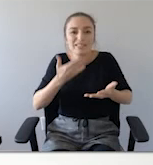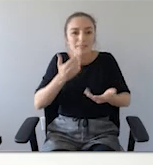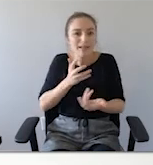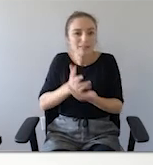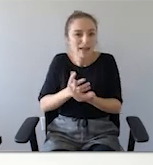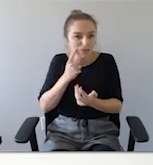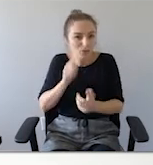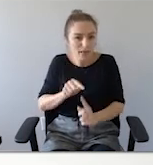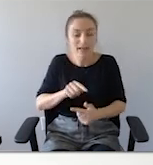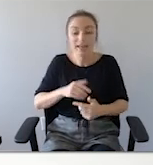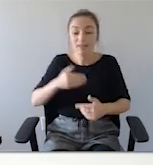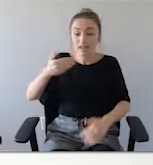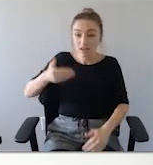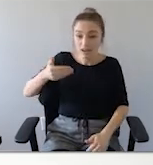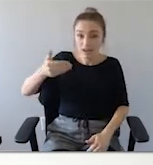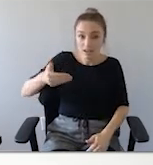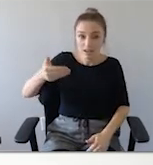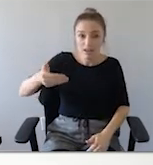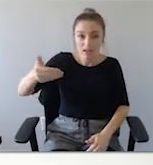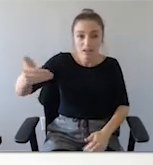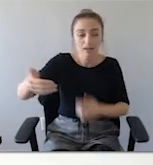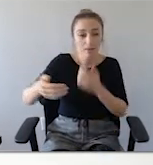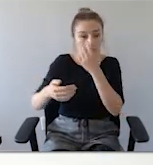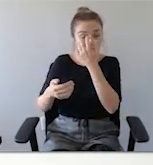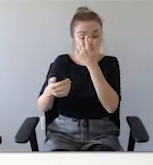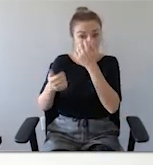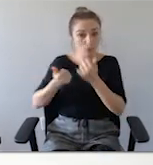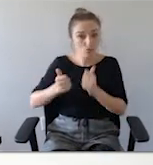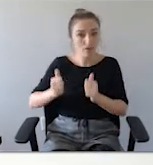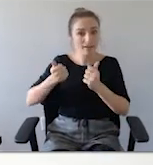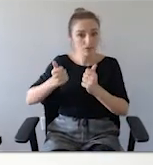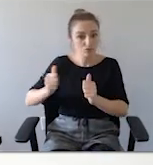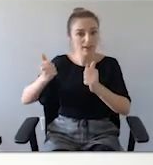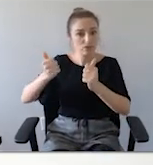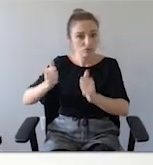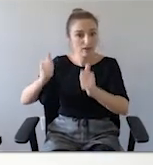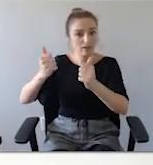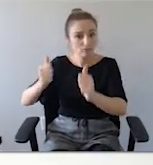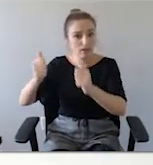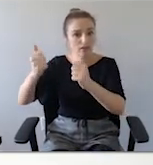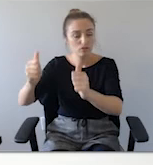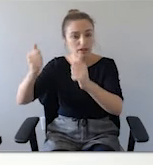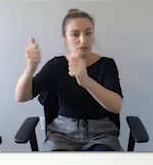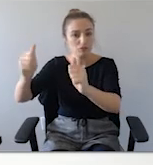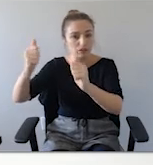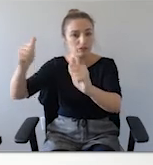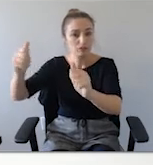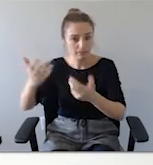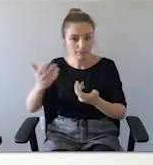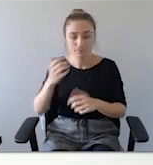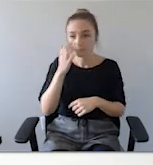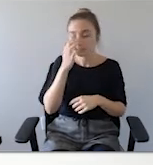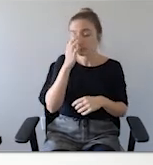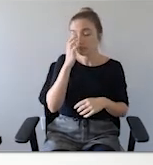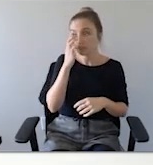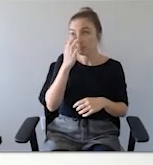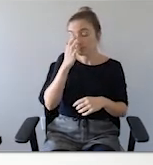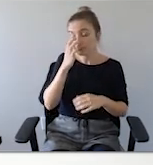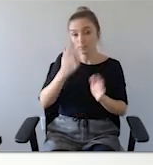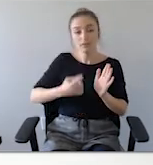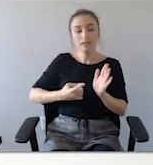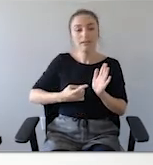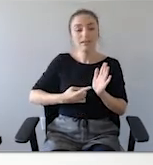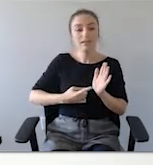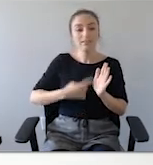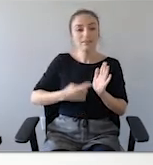And then you move back. But so many times, actually most of the time, they refer to kids as, oh, they're a cluster